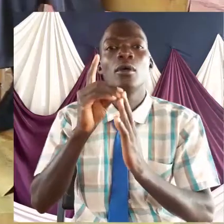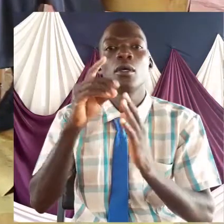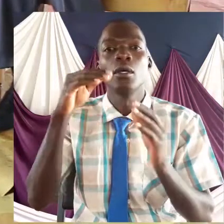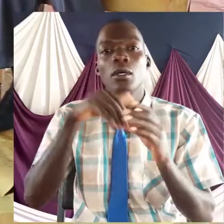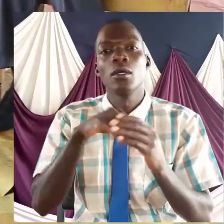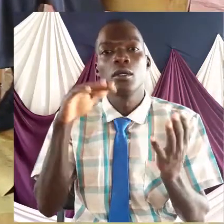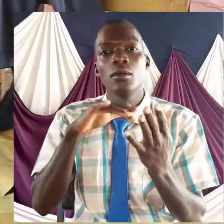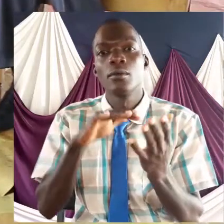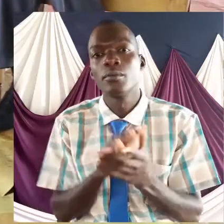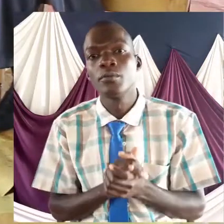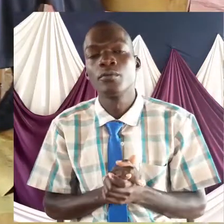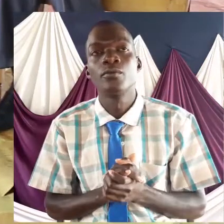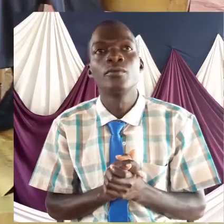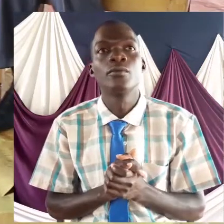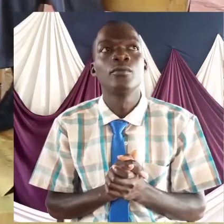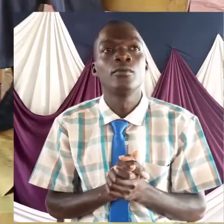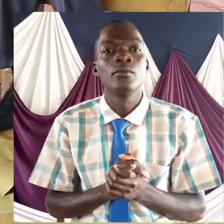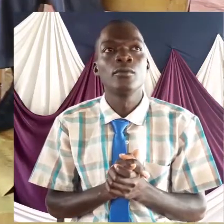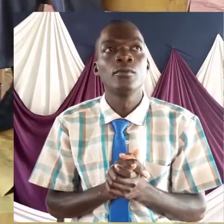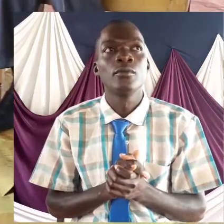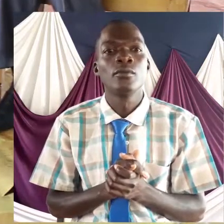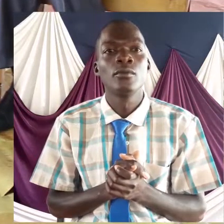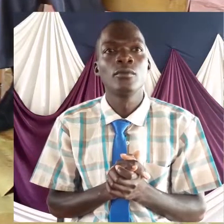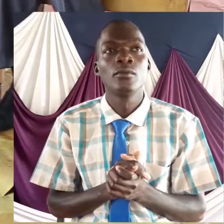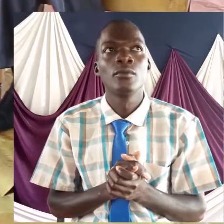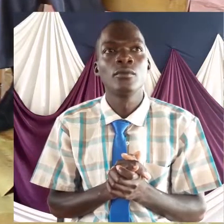and study it for their spiritual well-being.